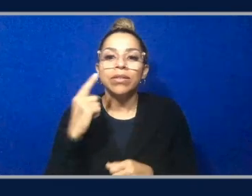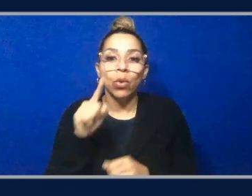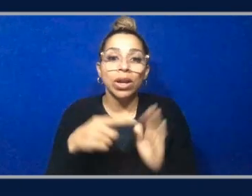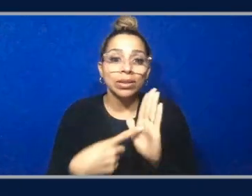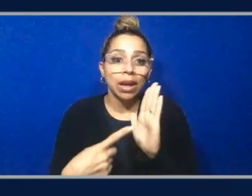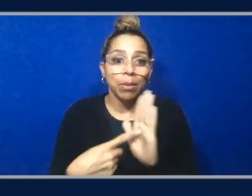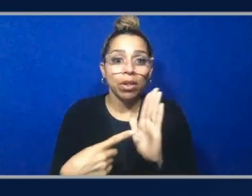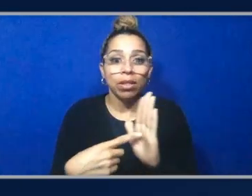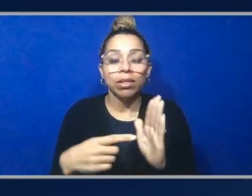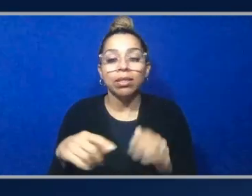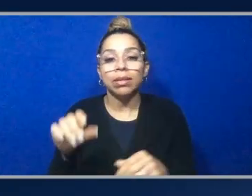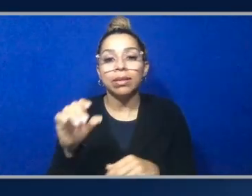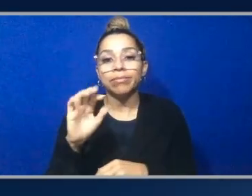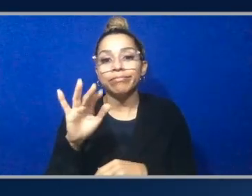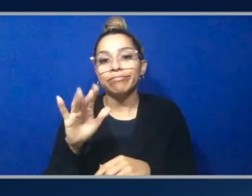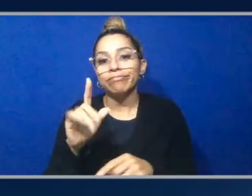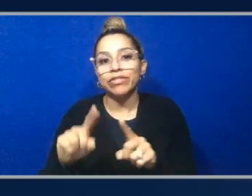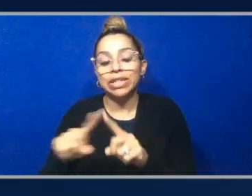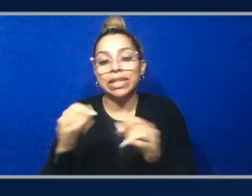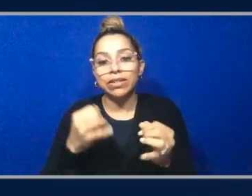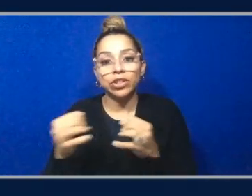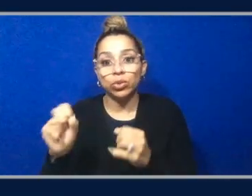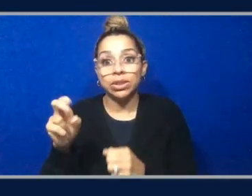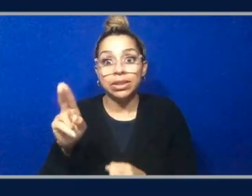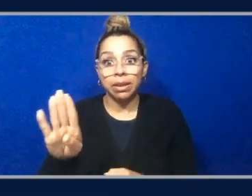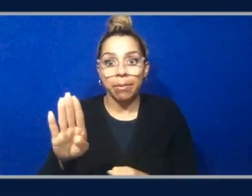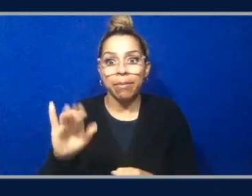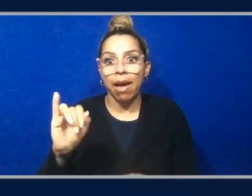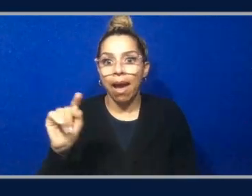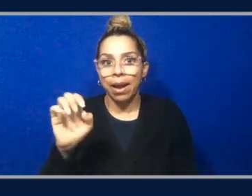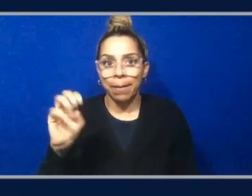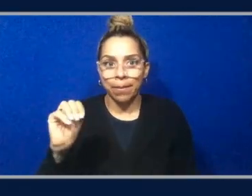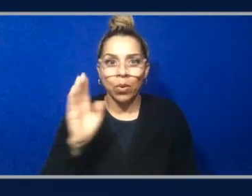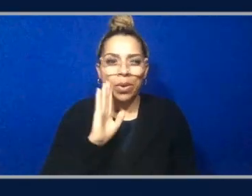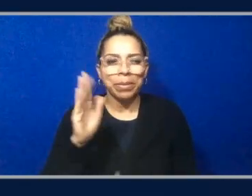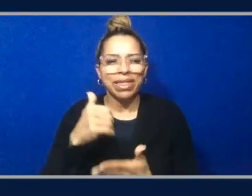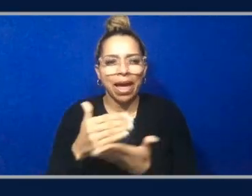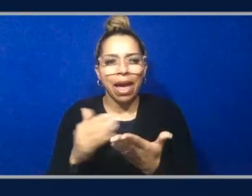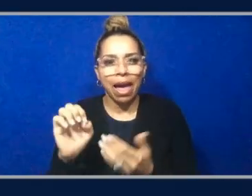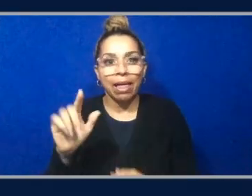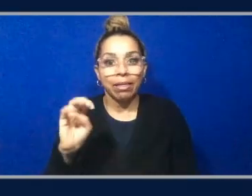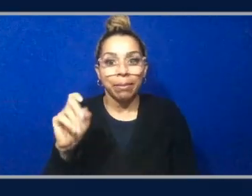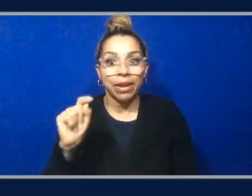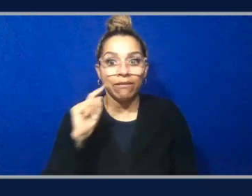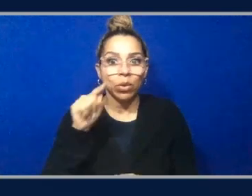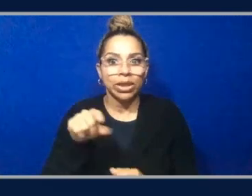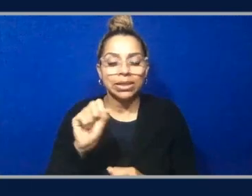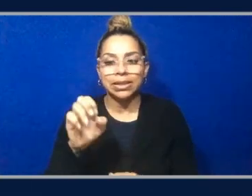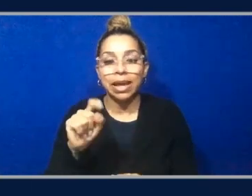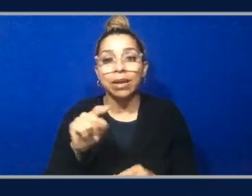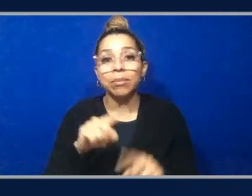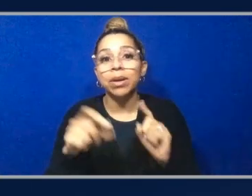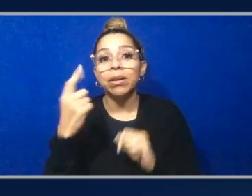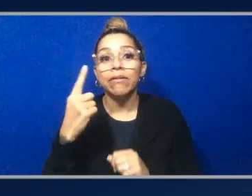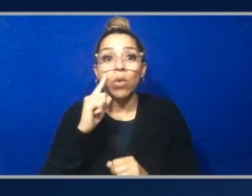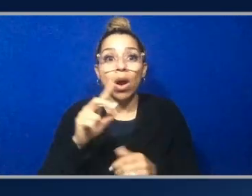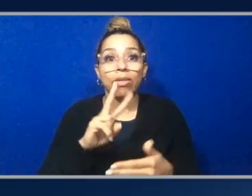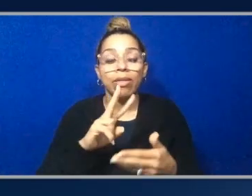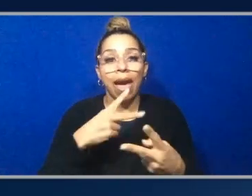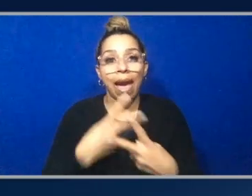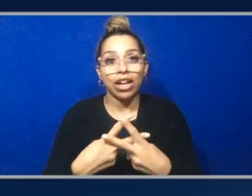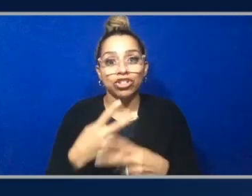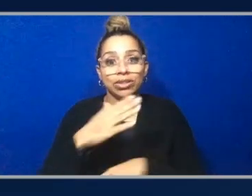individual sub-items will be like the element in the set, or for a hash table, right, we'll use the individual element in the hash